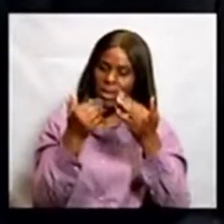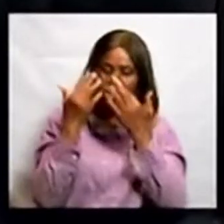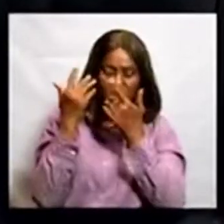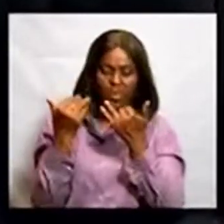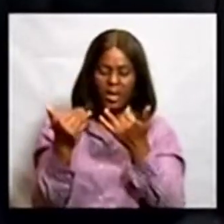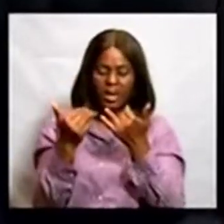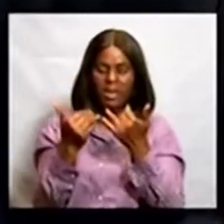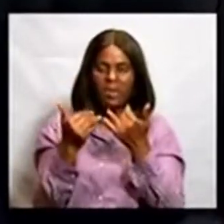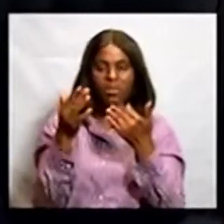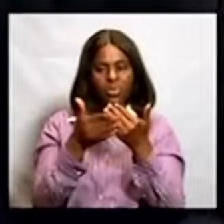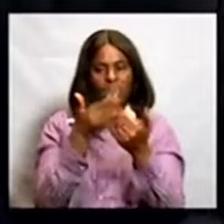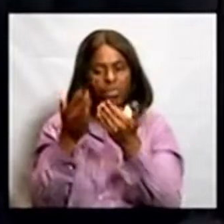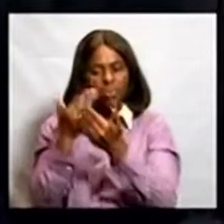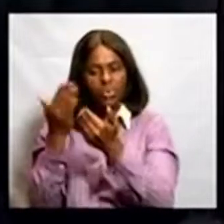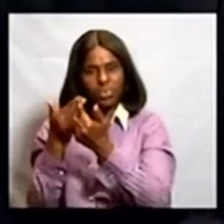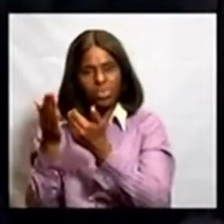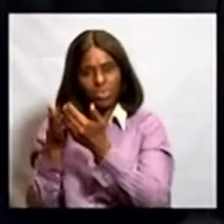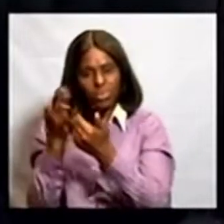to treat